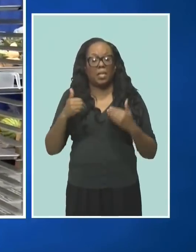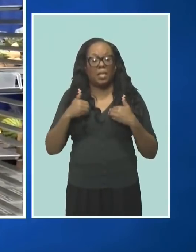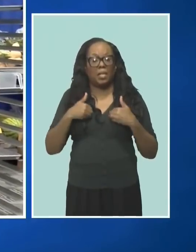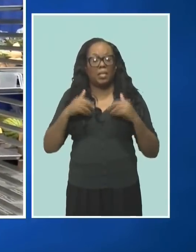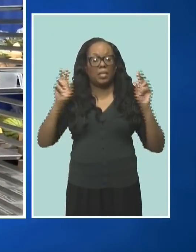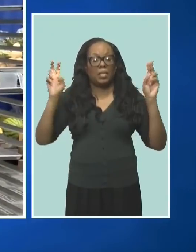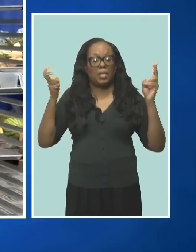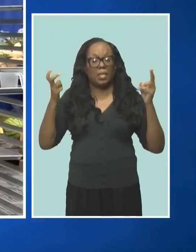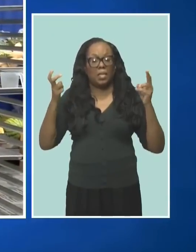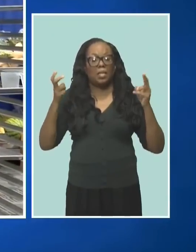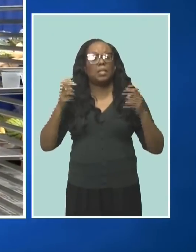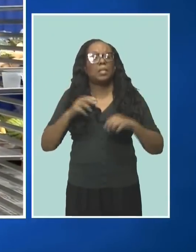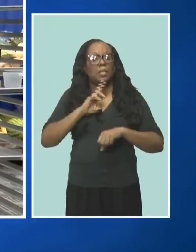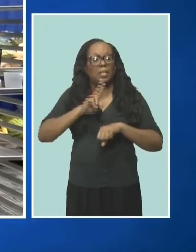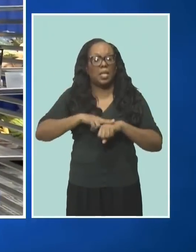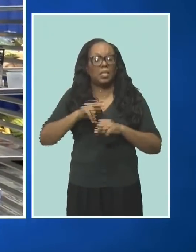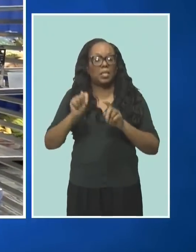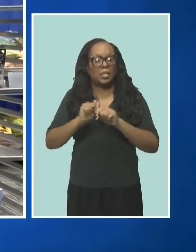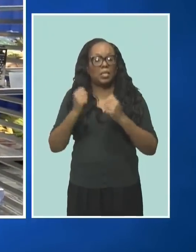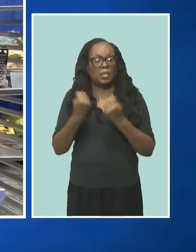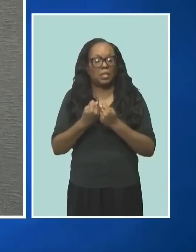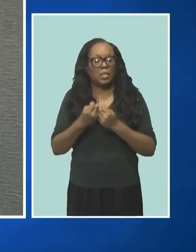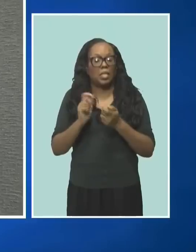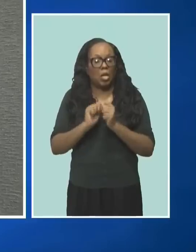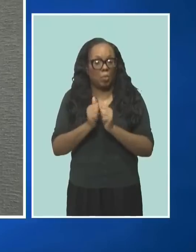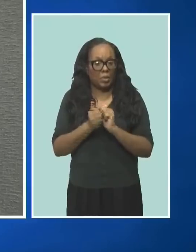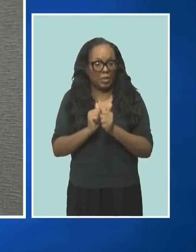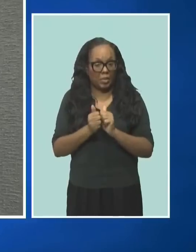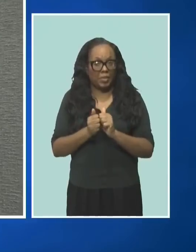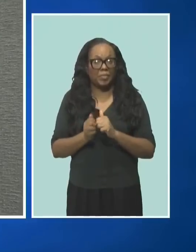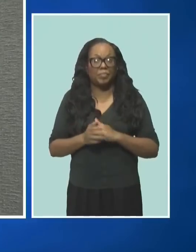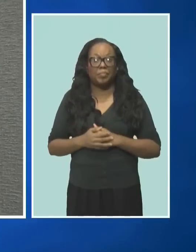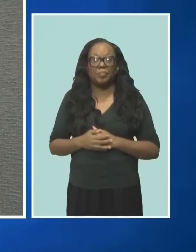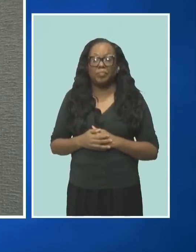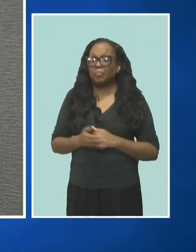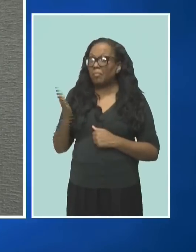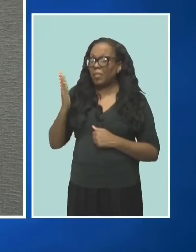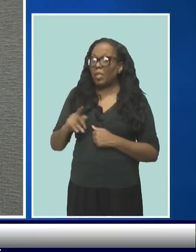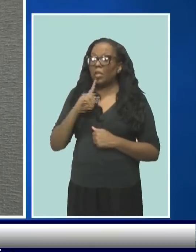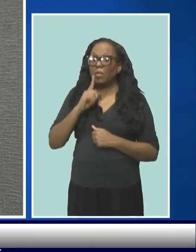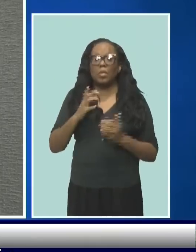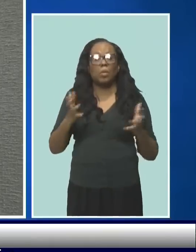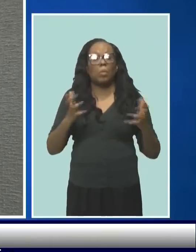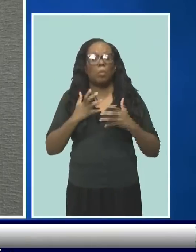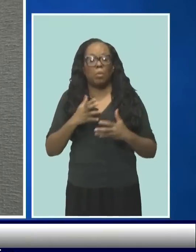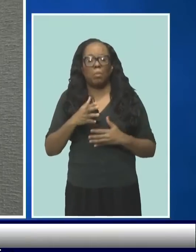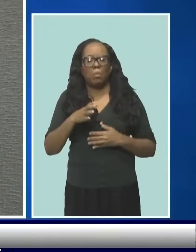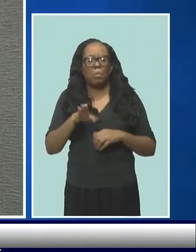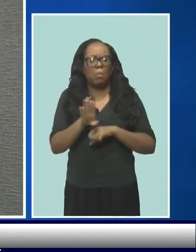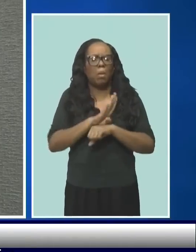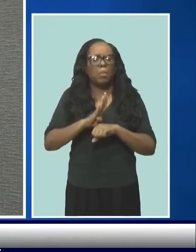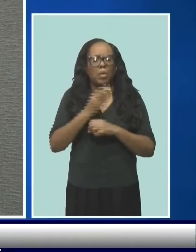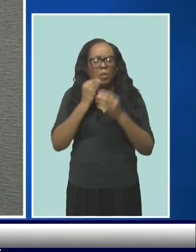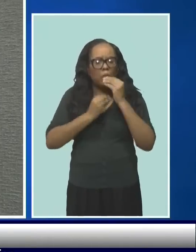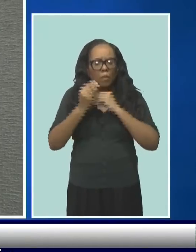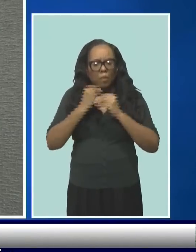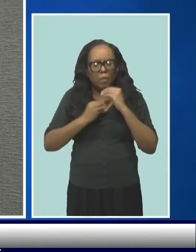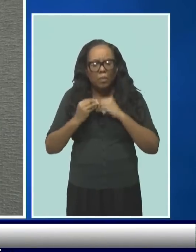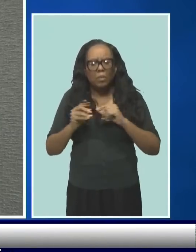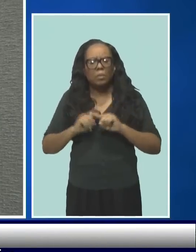National Culinary Team competition. We would love to push local, but then some farmers don't,